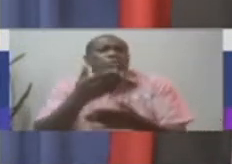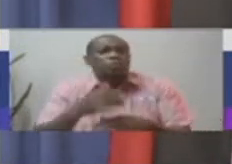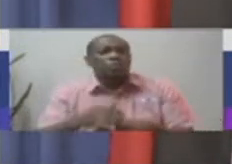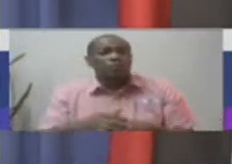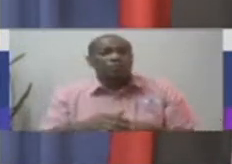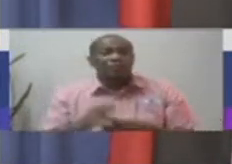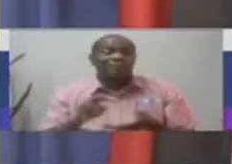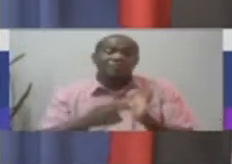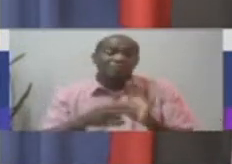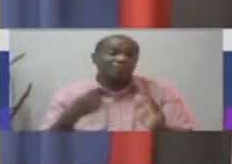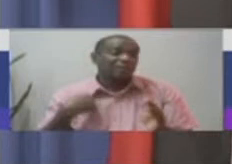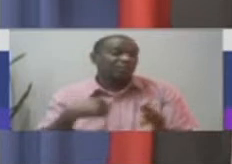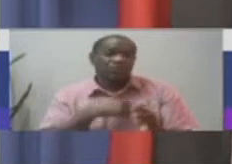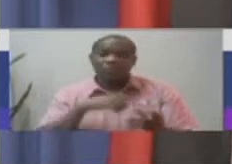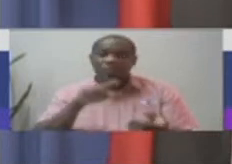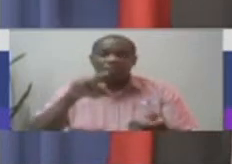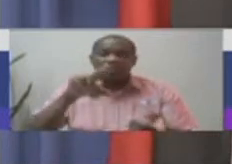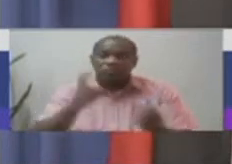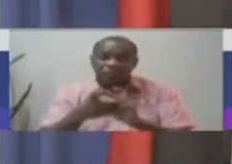so to do, or the time, or the